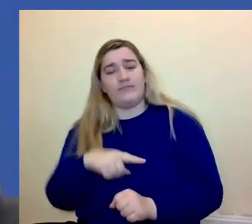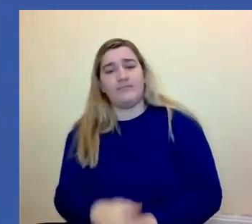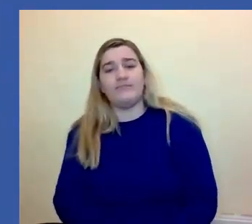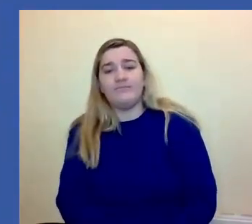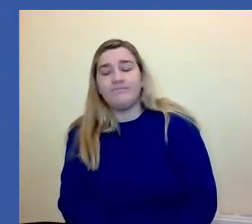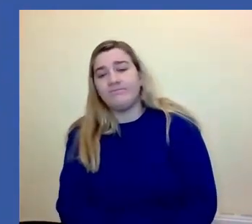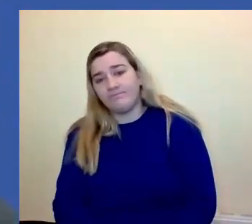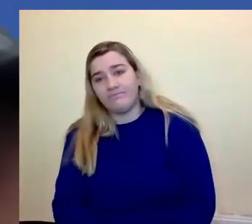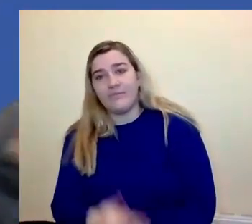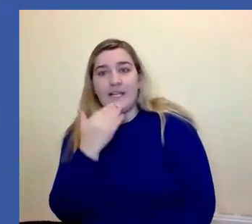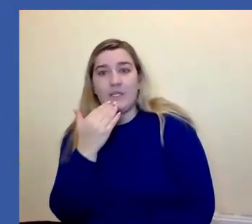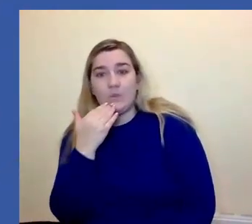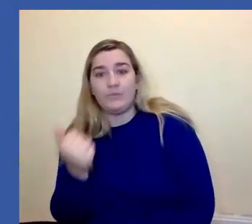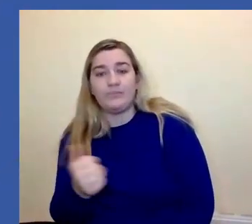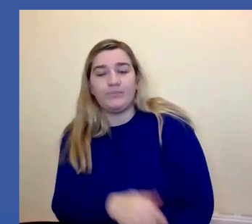Right?